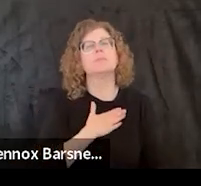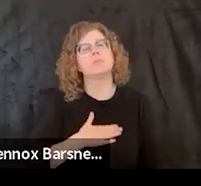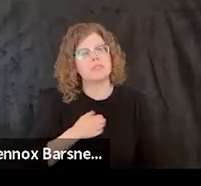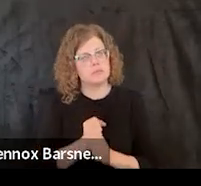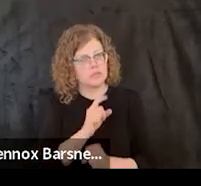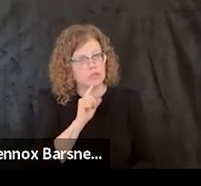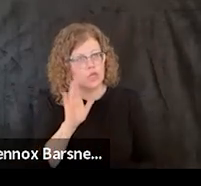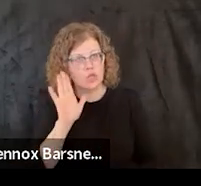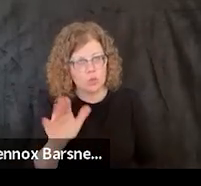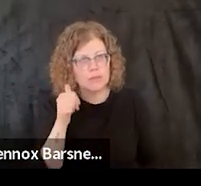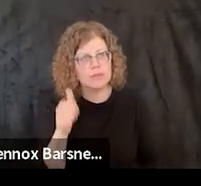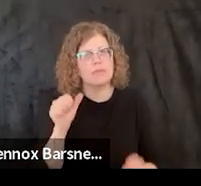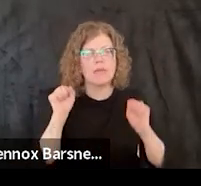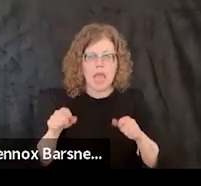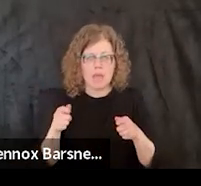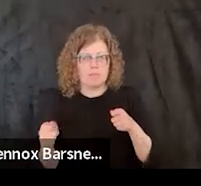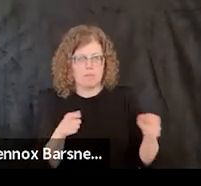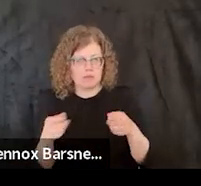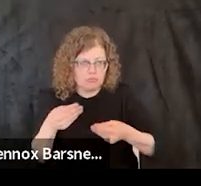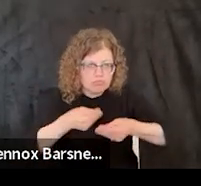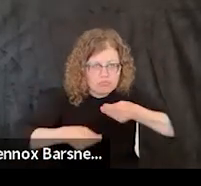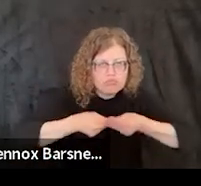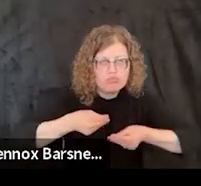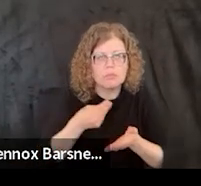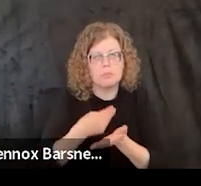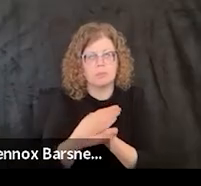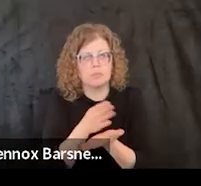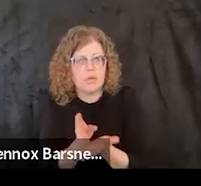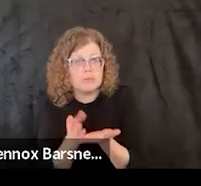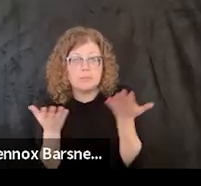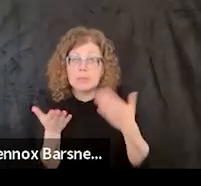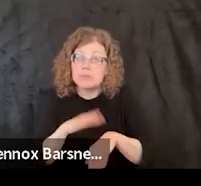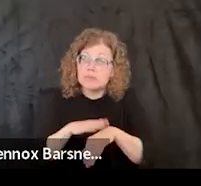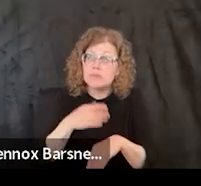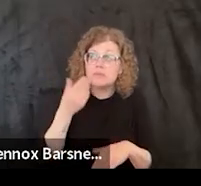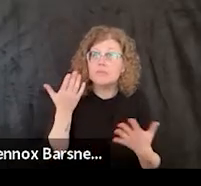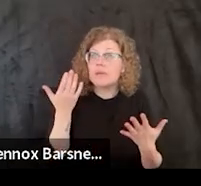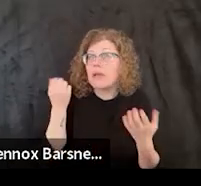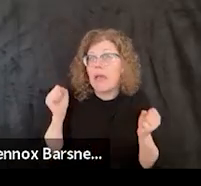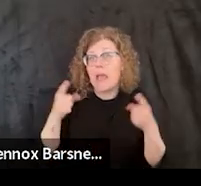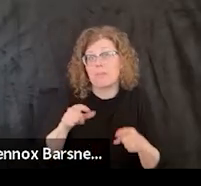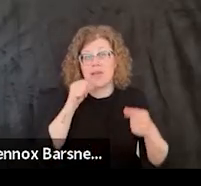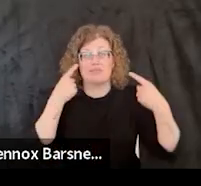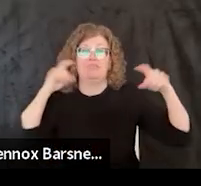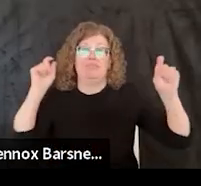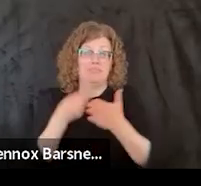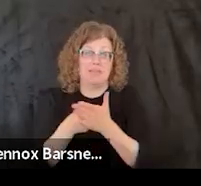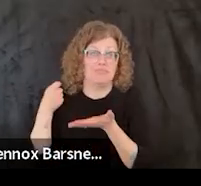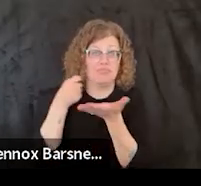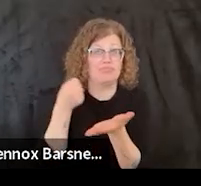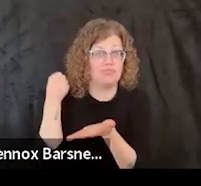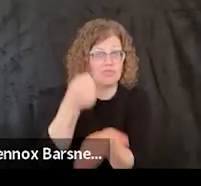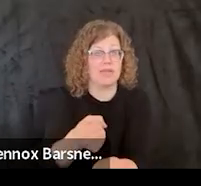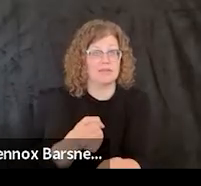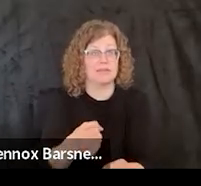own and be aware of the possibility of not receiving a grant. If you cannot undertake the project without first